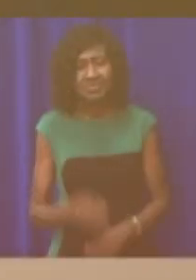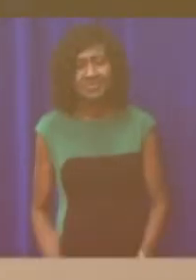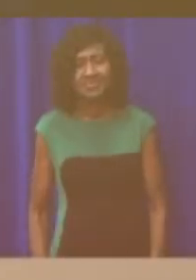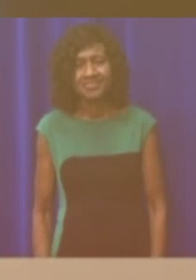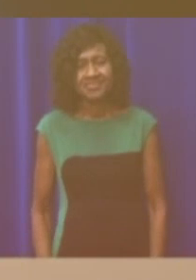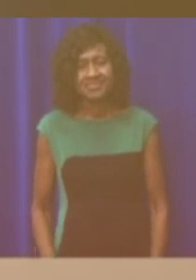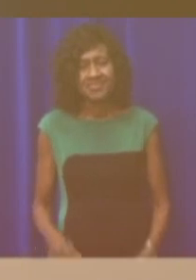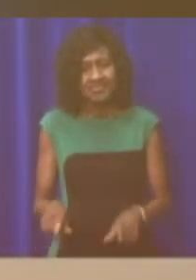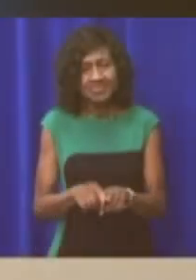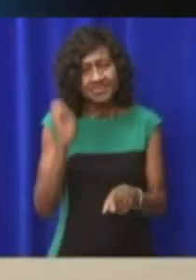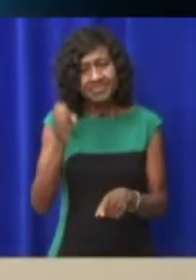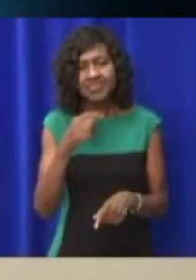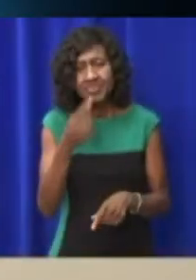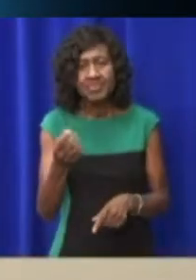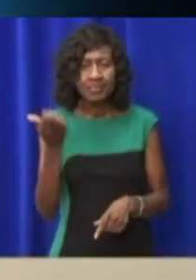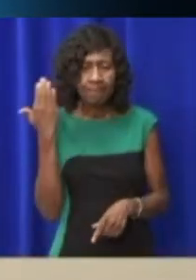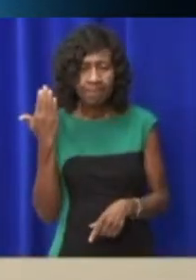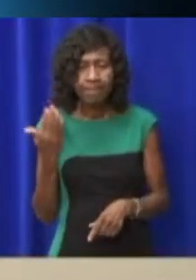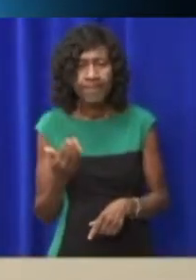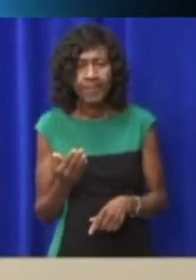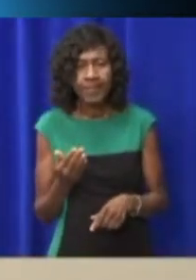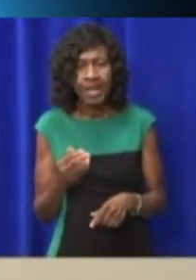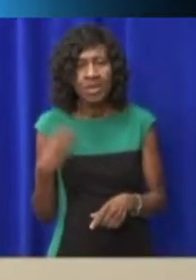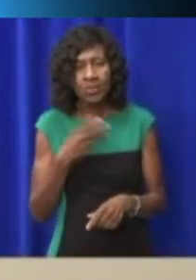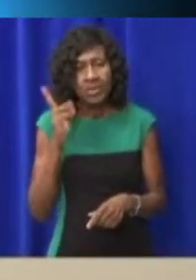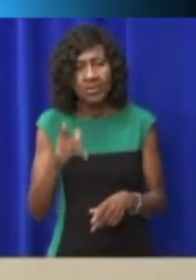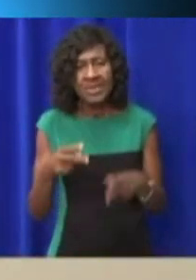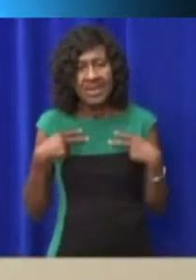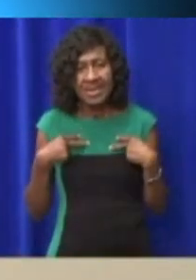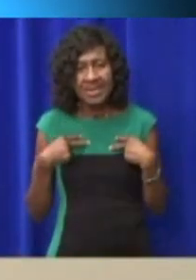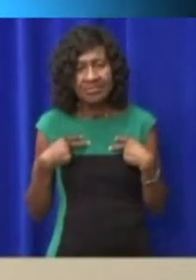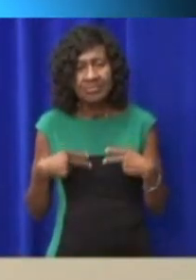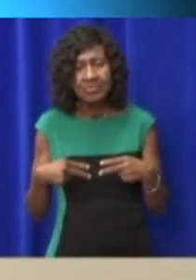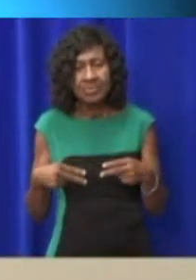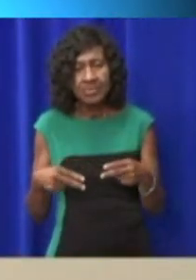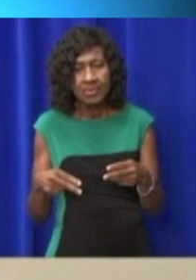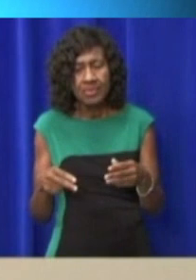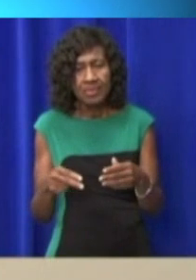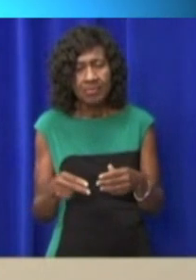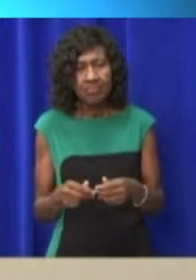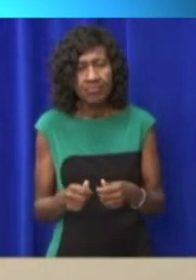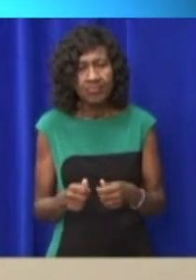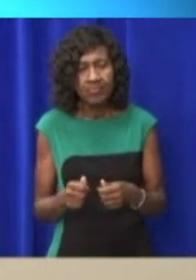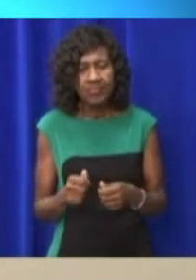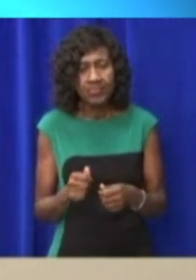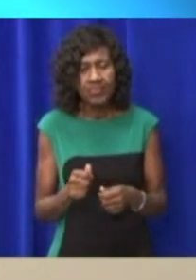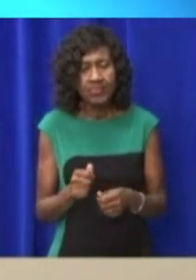As I've intimated, it appears that we will have close though, if not